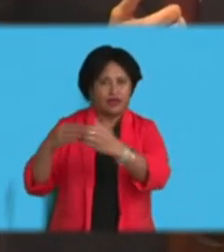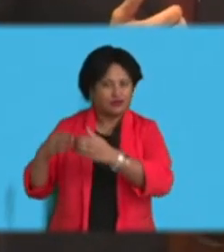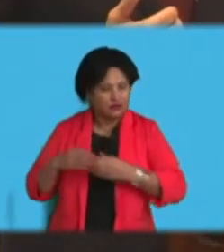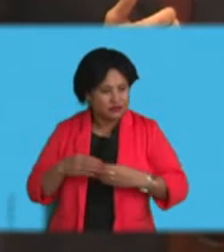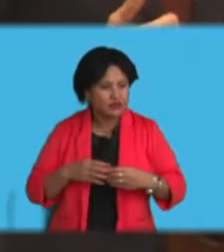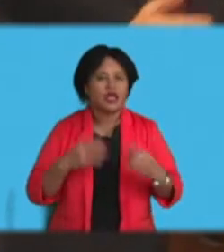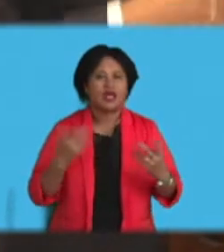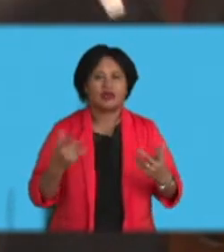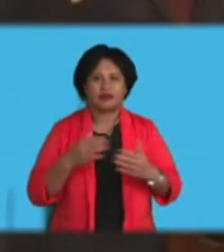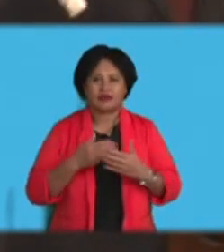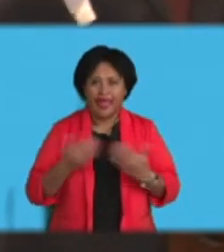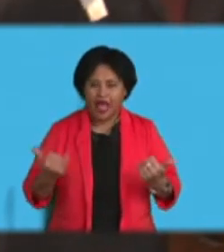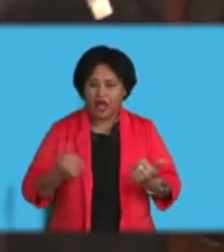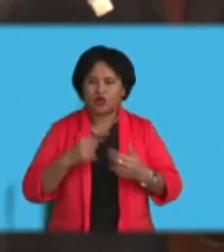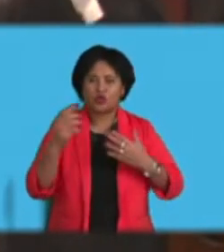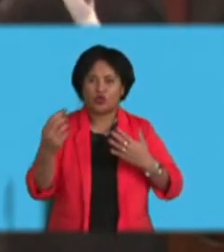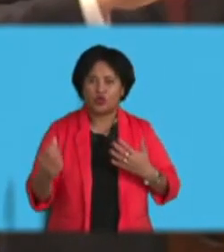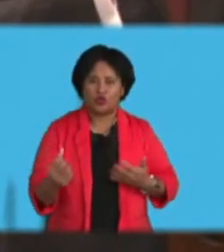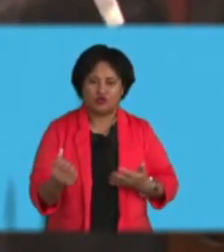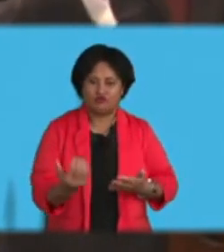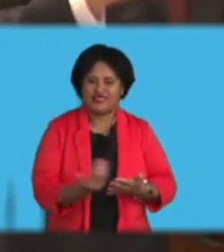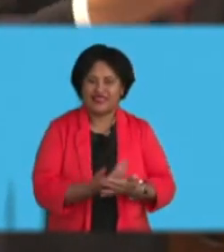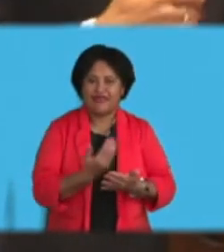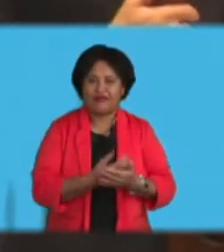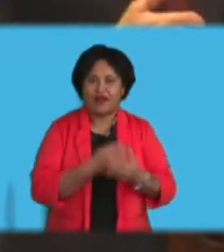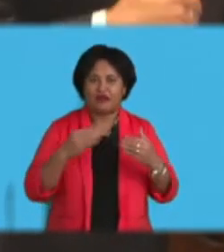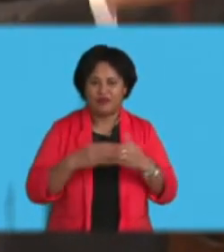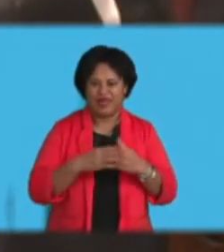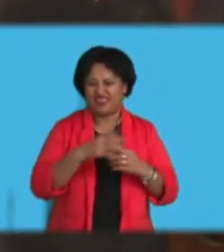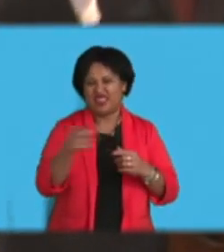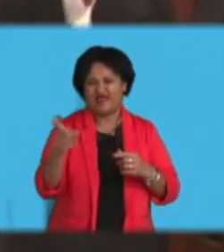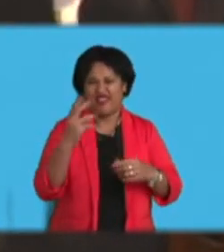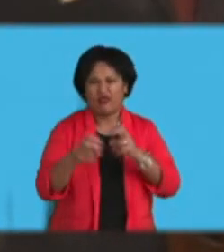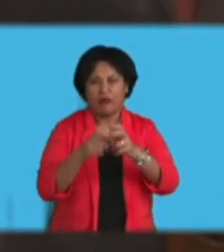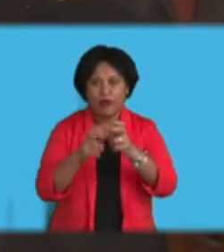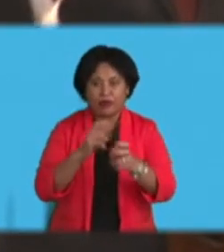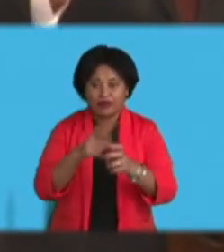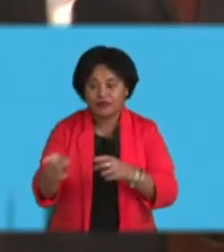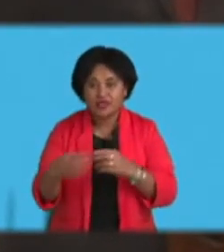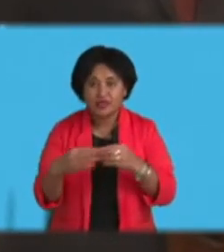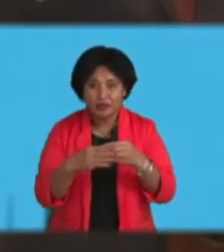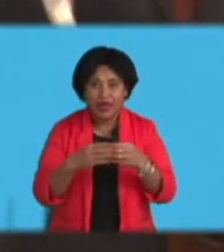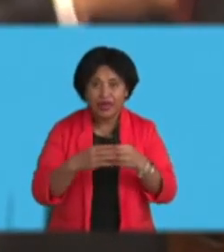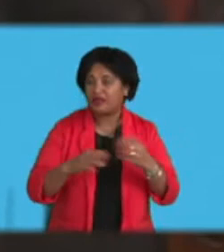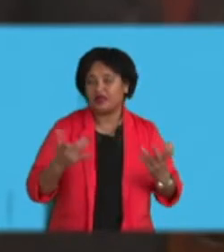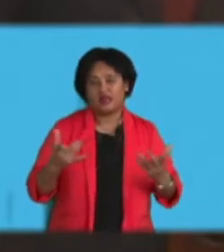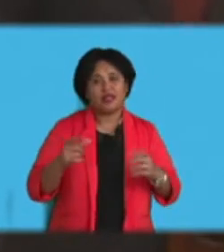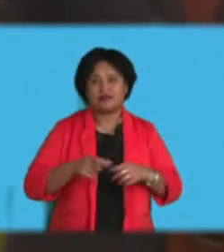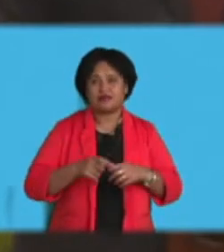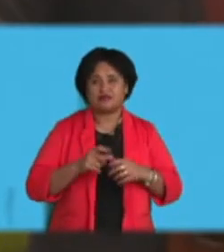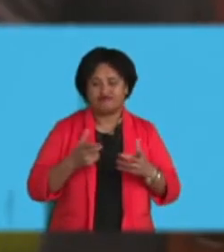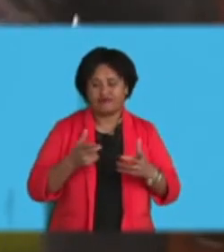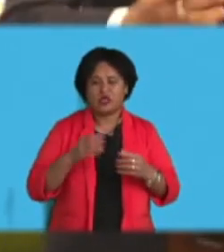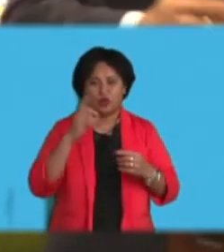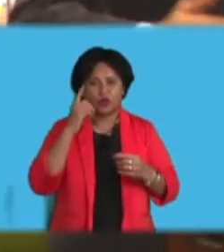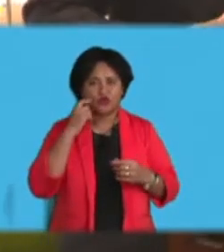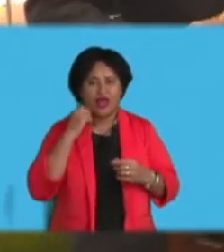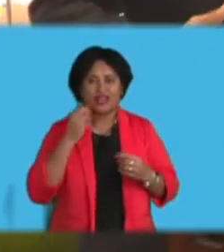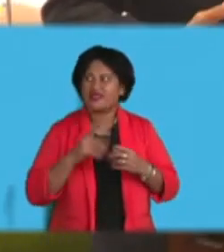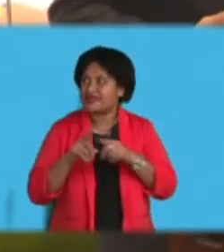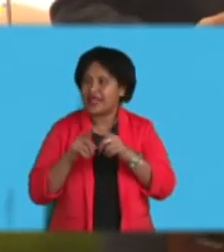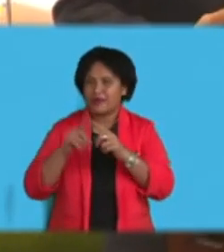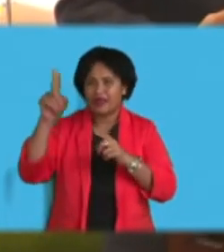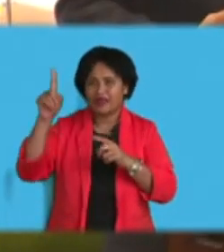bail out banks, as we've seen throughout Europe and the USA, where the governments actually stepped in and bailed out banks. Accordingly,